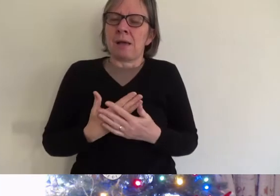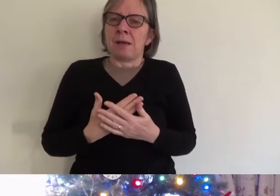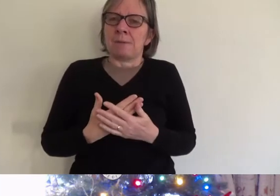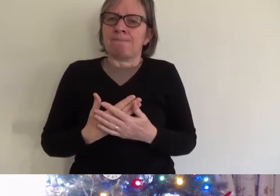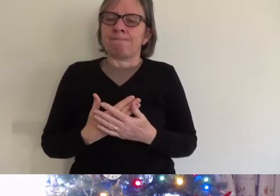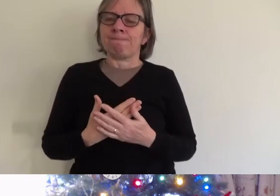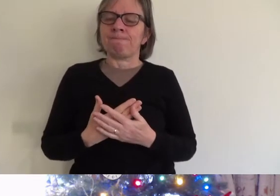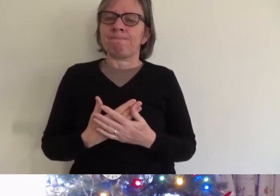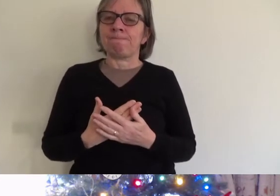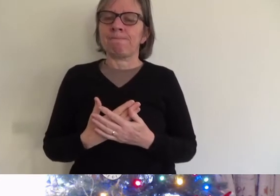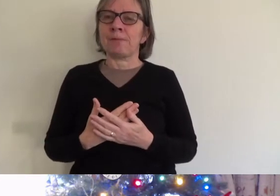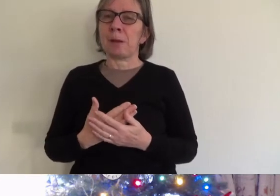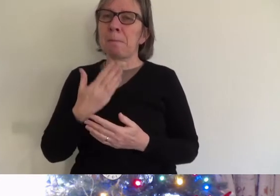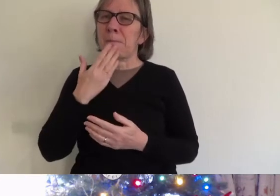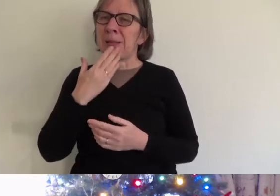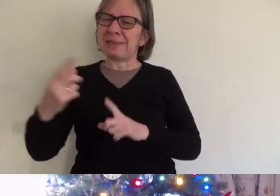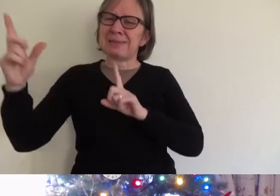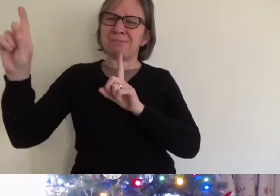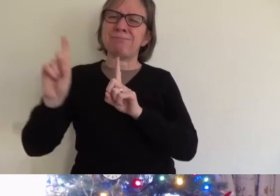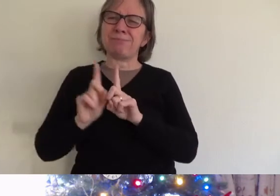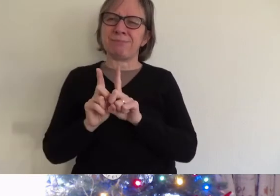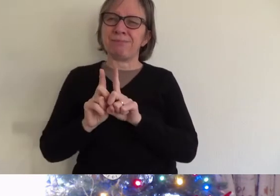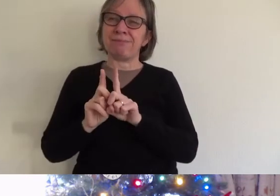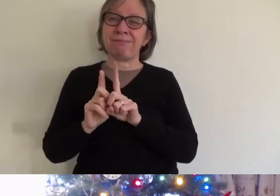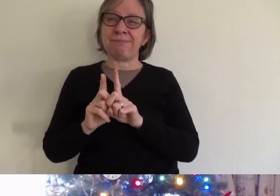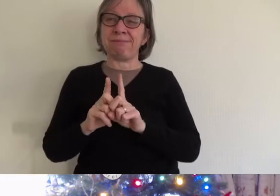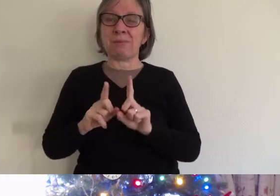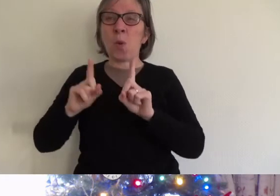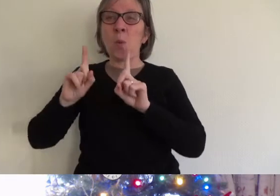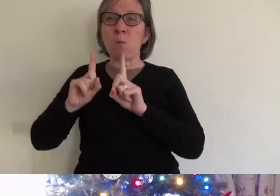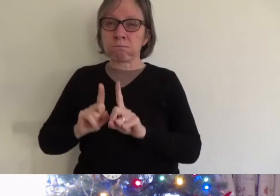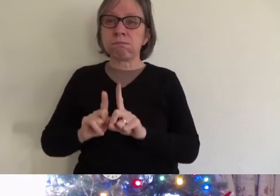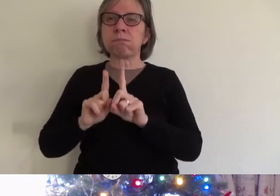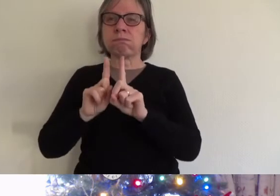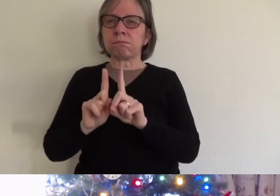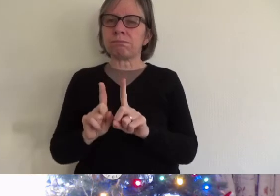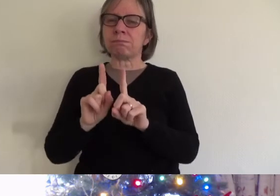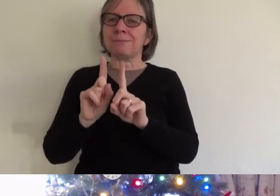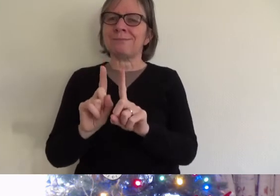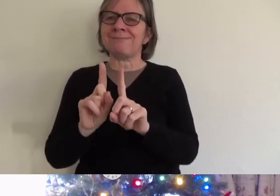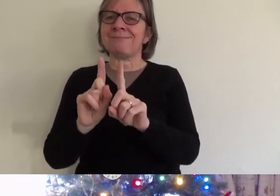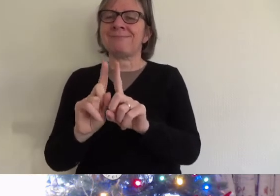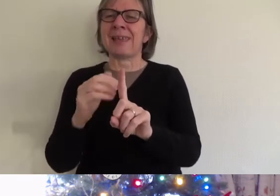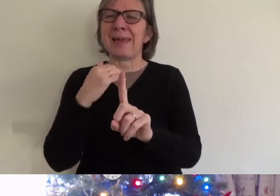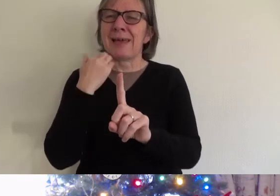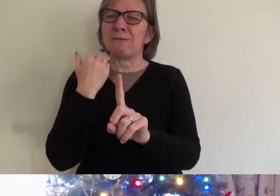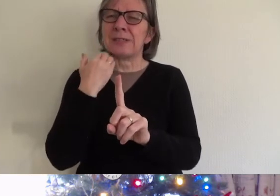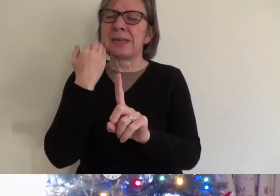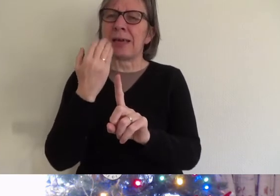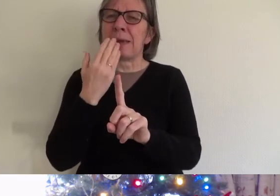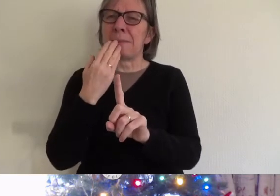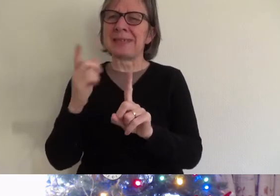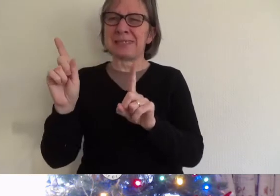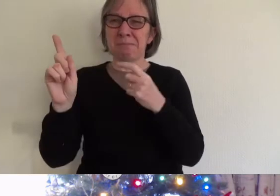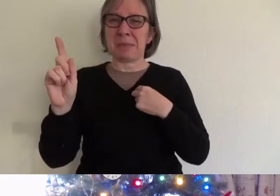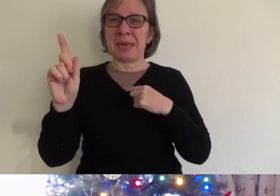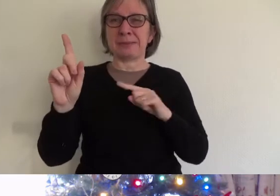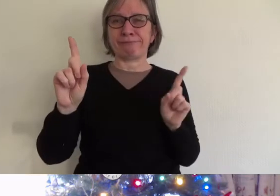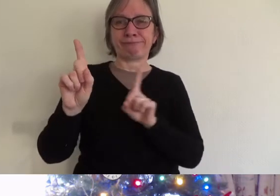you are with us. You are walking beside us every step of the way. Help us to stay close to